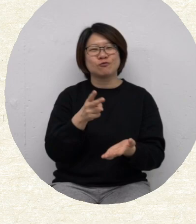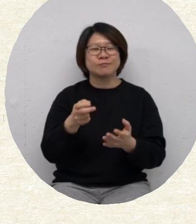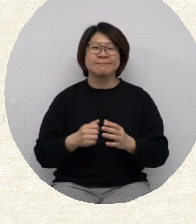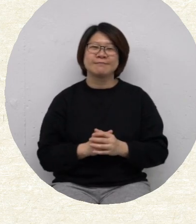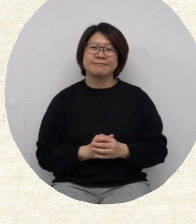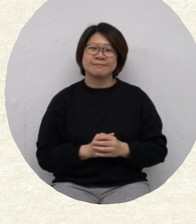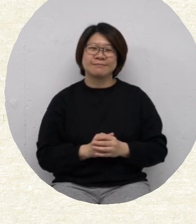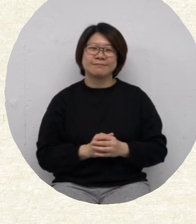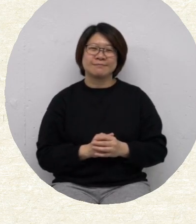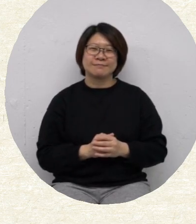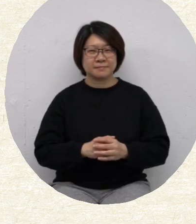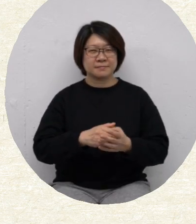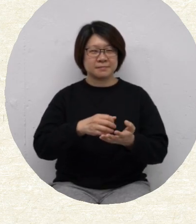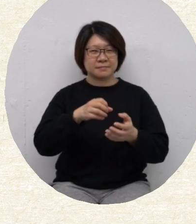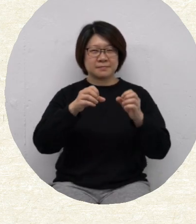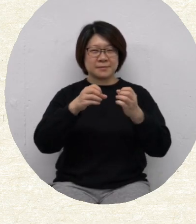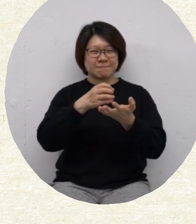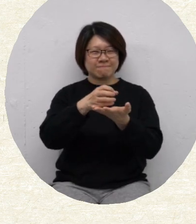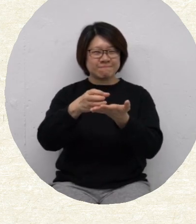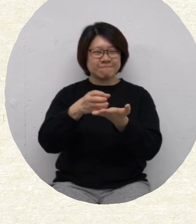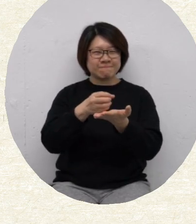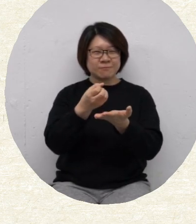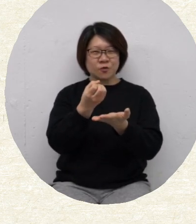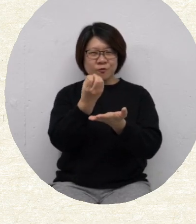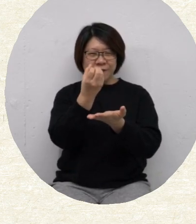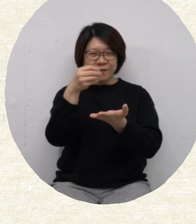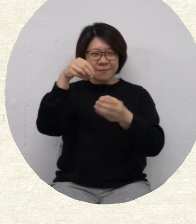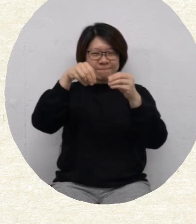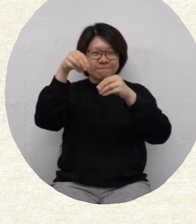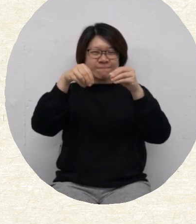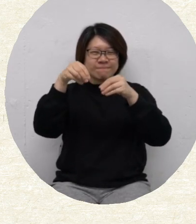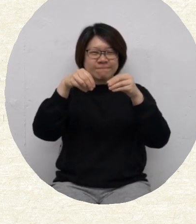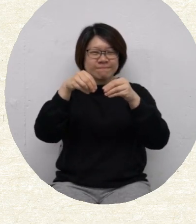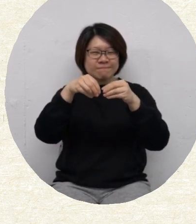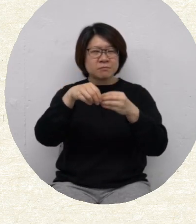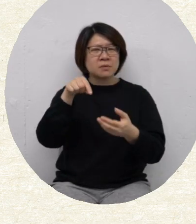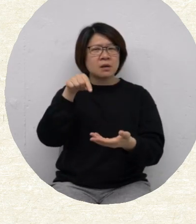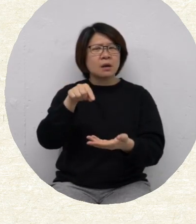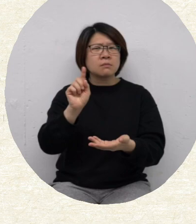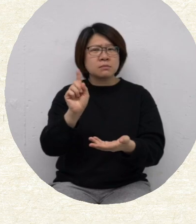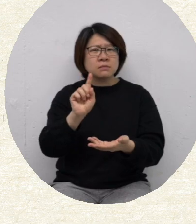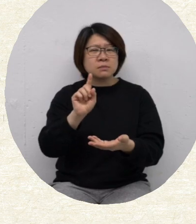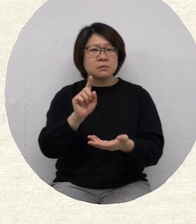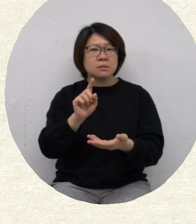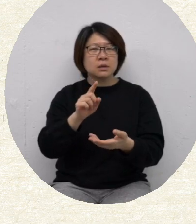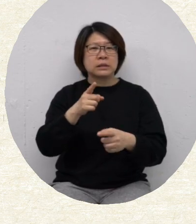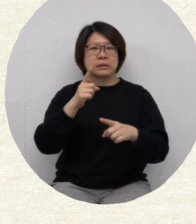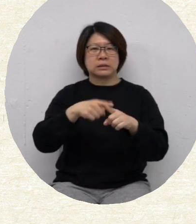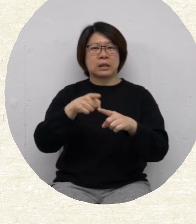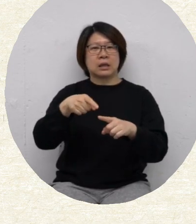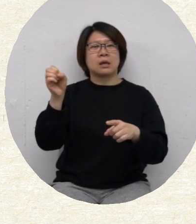matters and the method of depiction can speak about my interest in time and place.